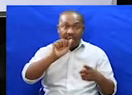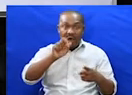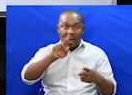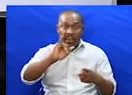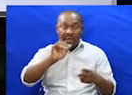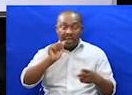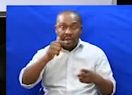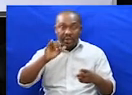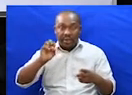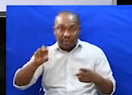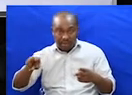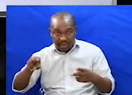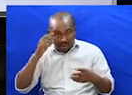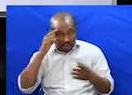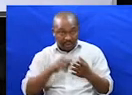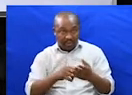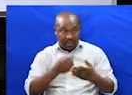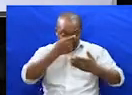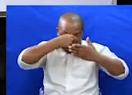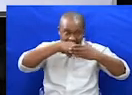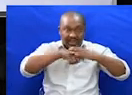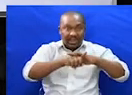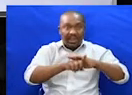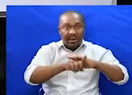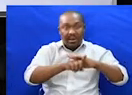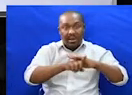inside the nucleus that were called